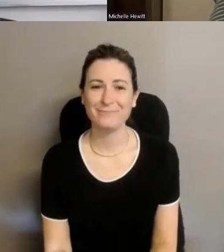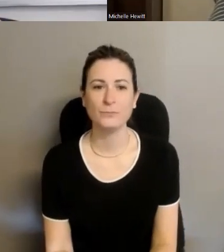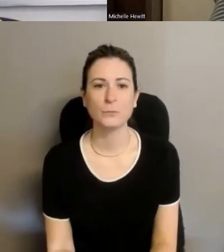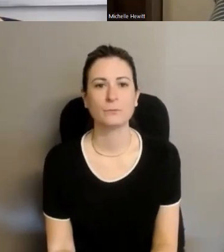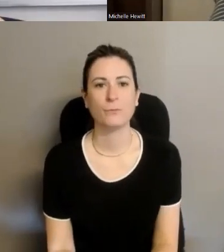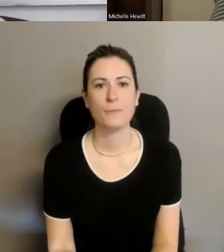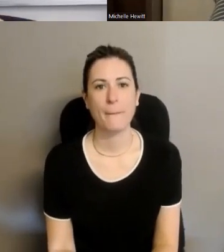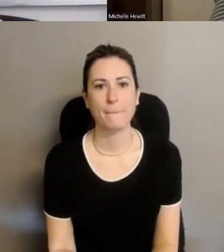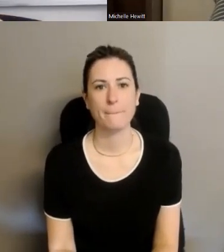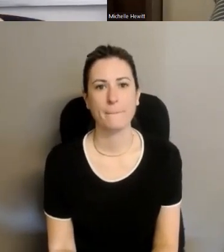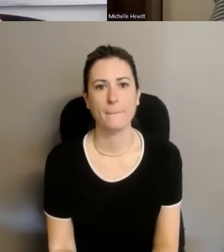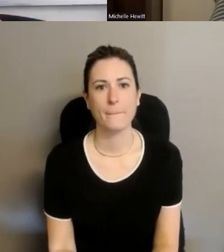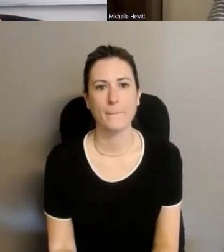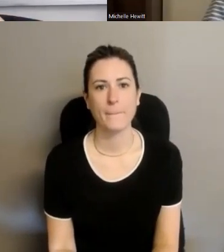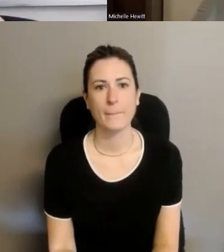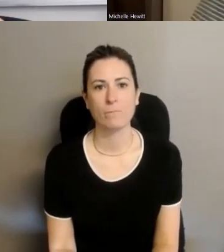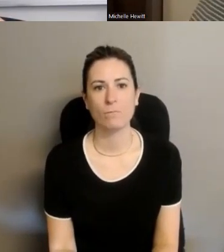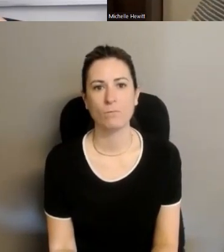So